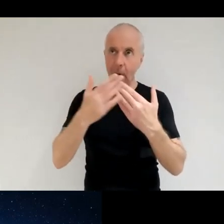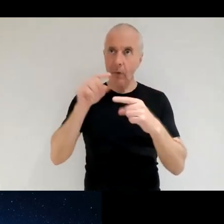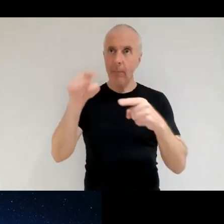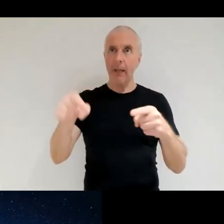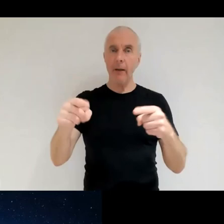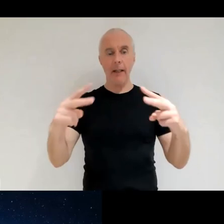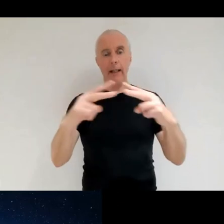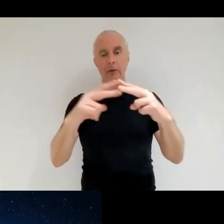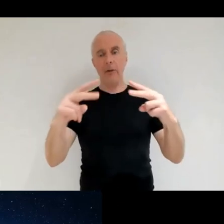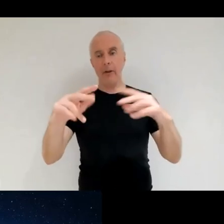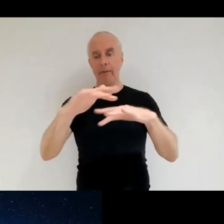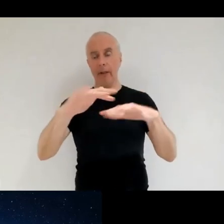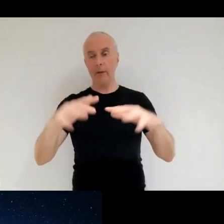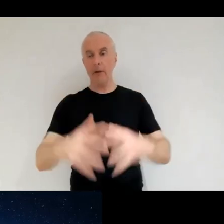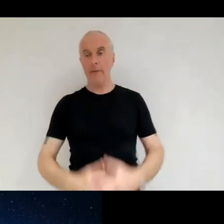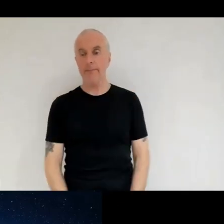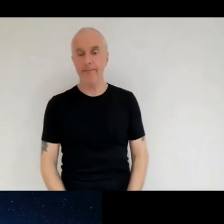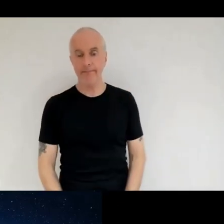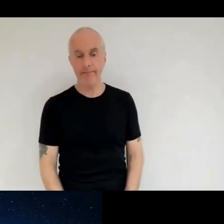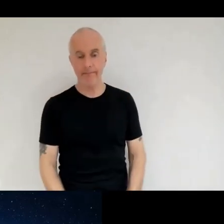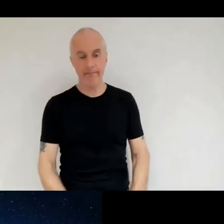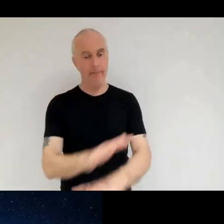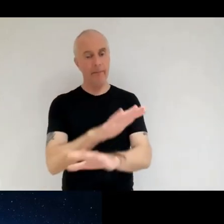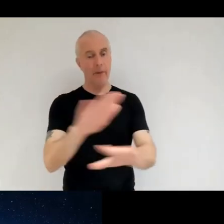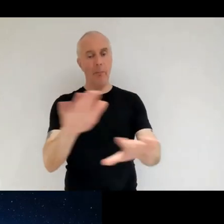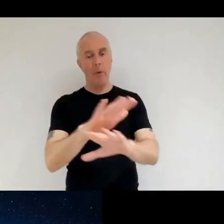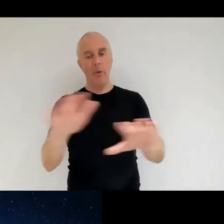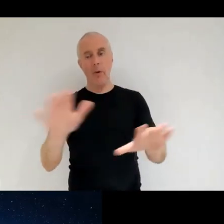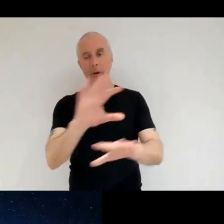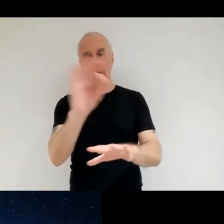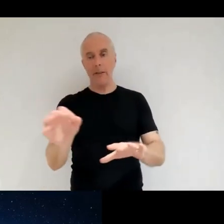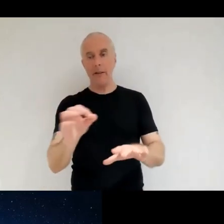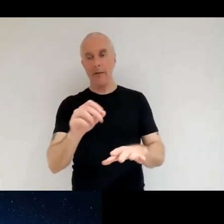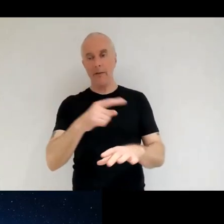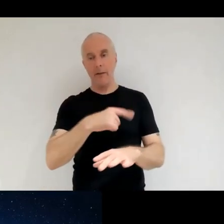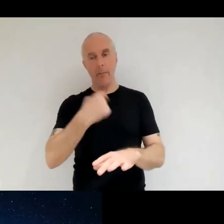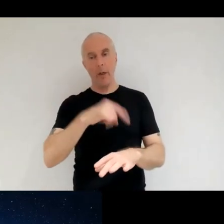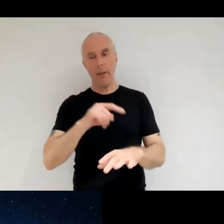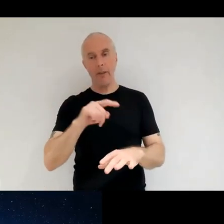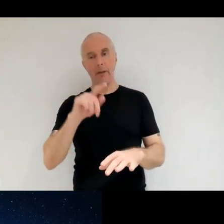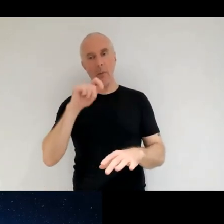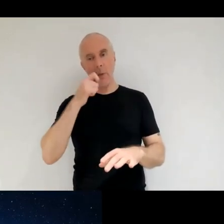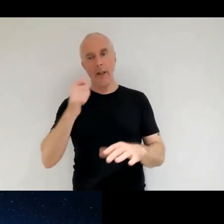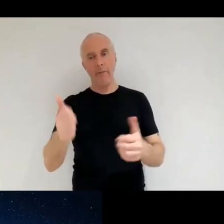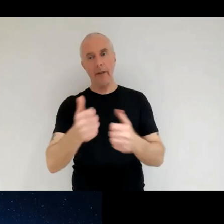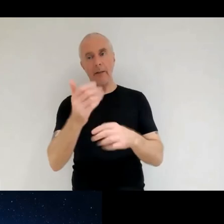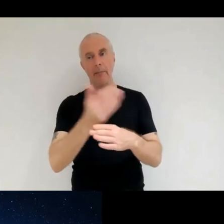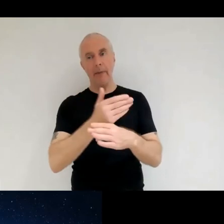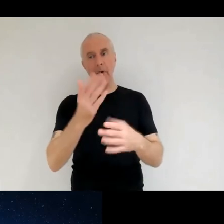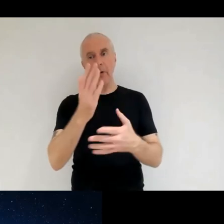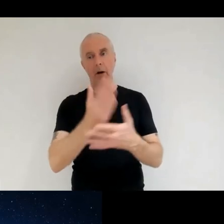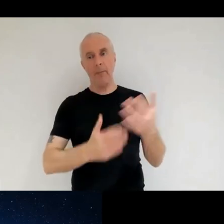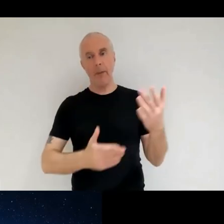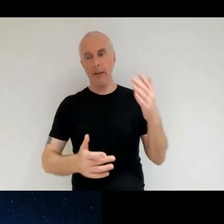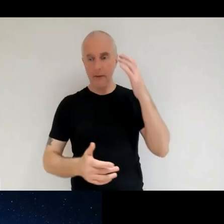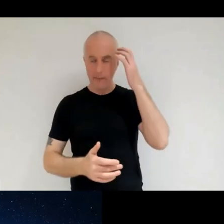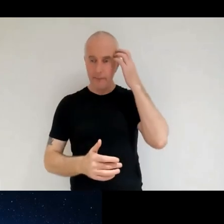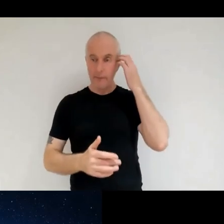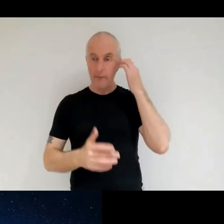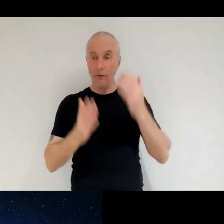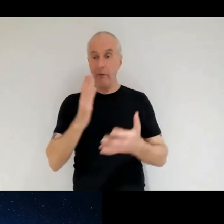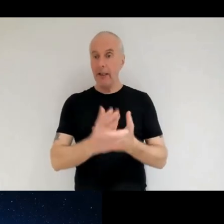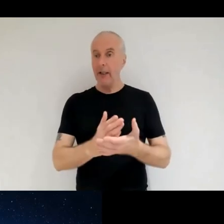Fantastic. I'm going to say we're not accept any more questions, and I will promise we will finish before 5:30, but I think there may be two or three that I think